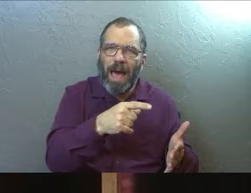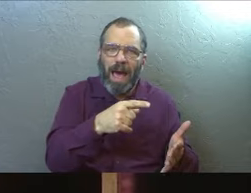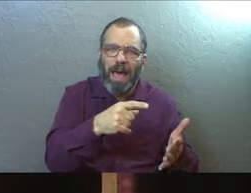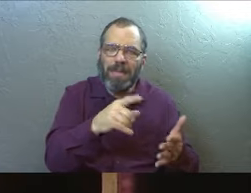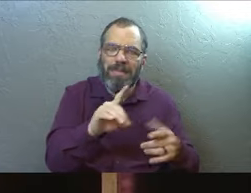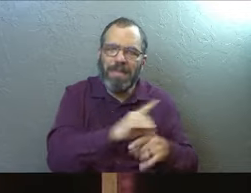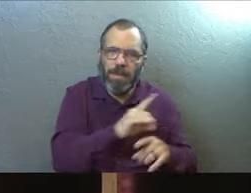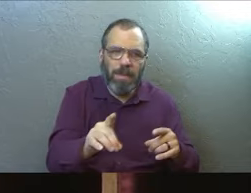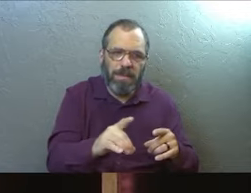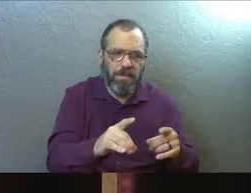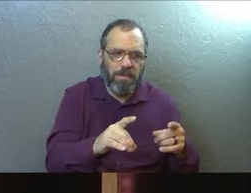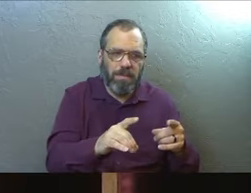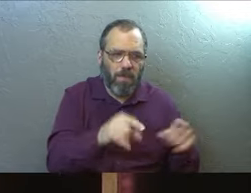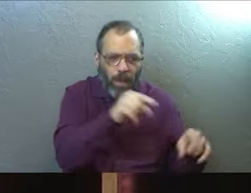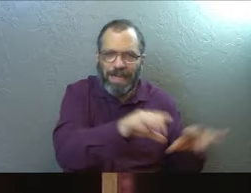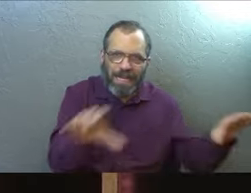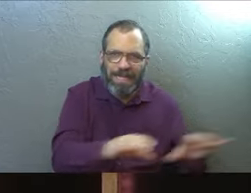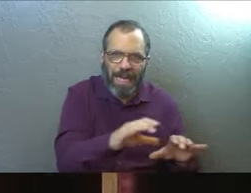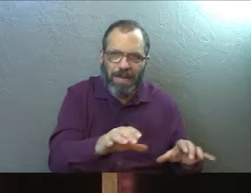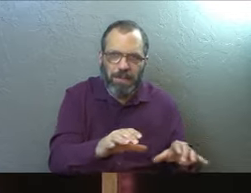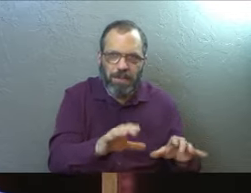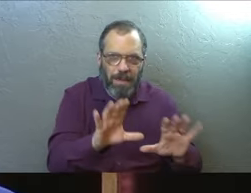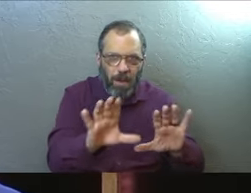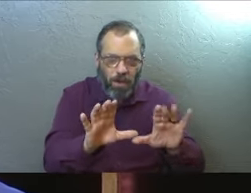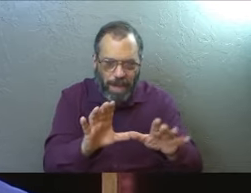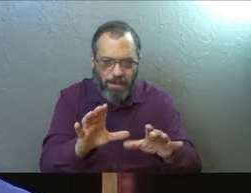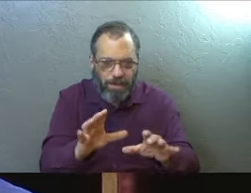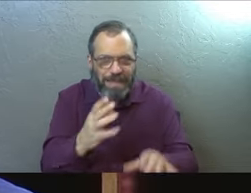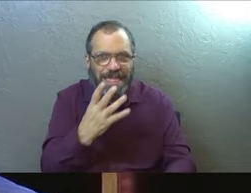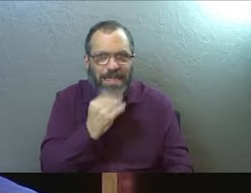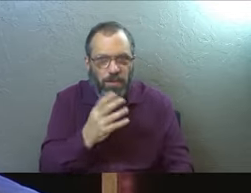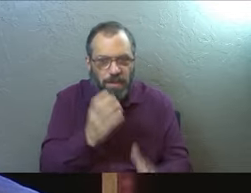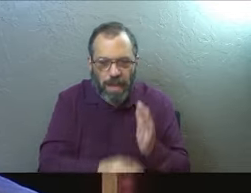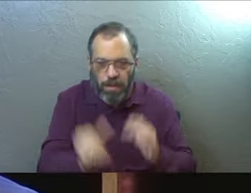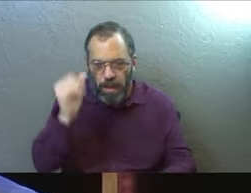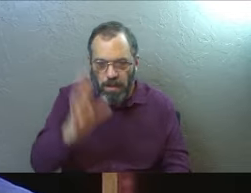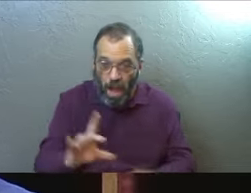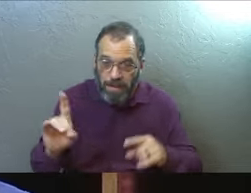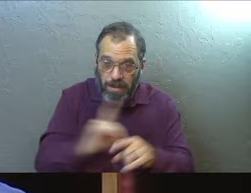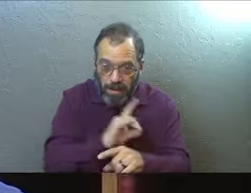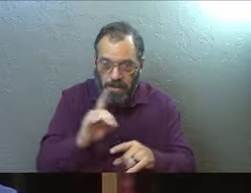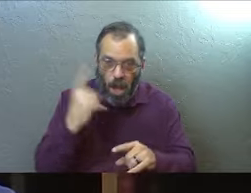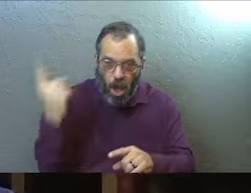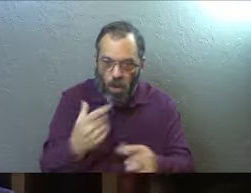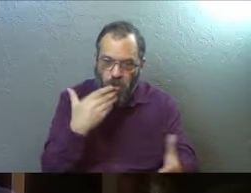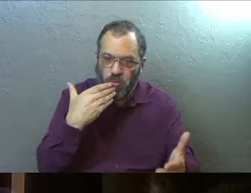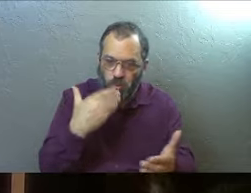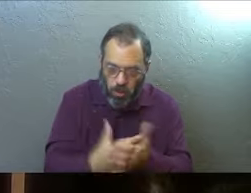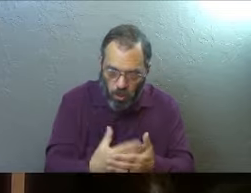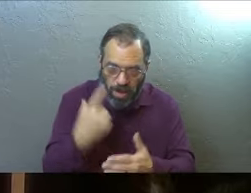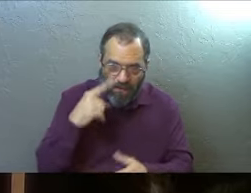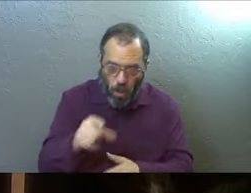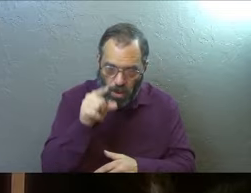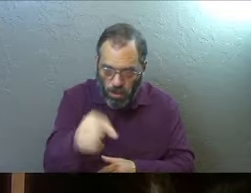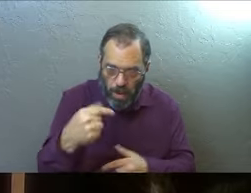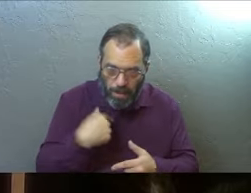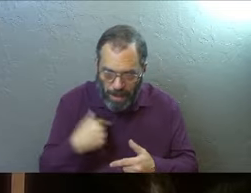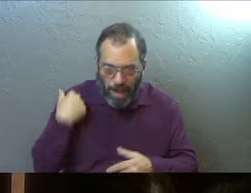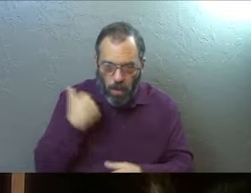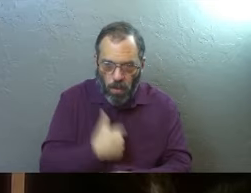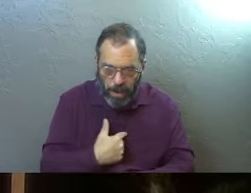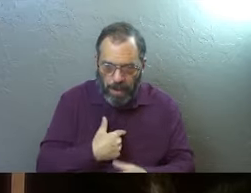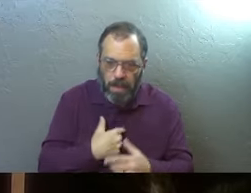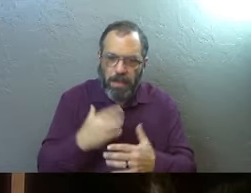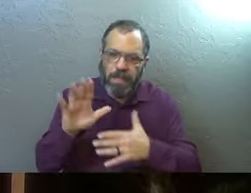for the thing that he had done. Let's read the rest of Hebrews. But God's discipline is always good for us so that we